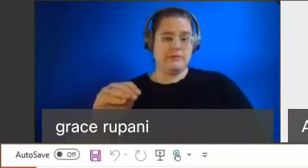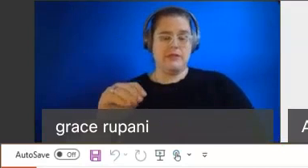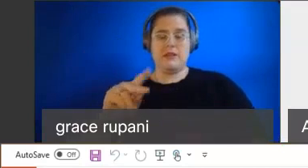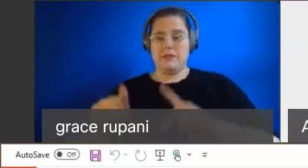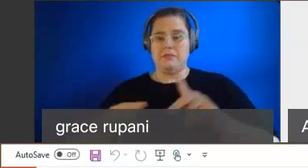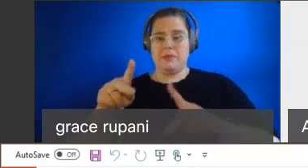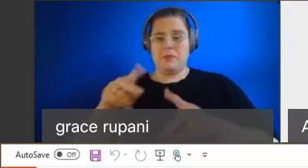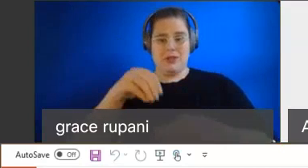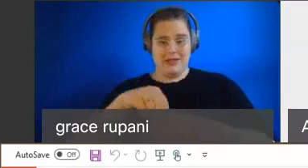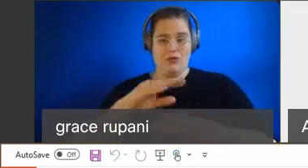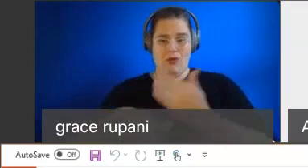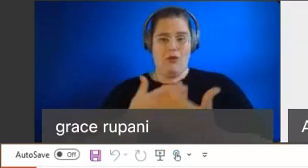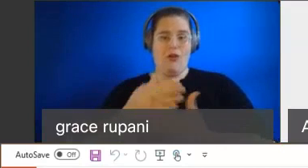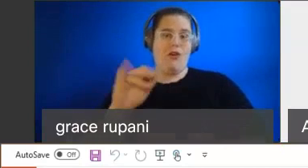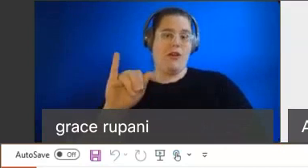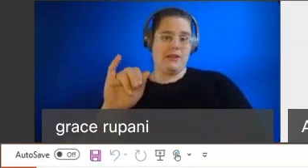intermediate care facilities.